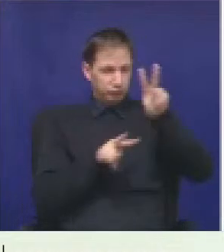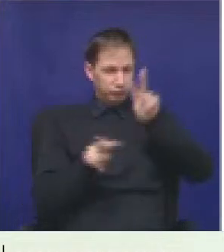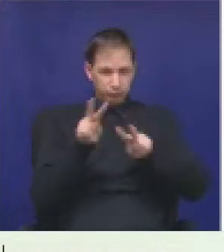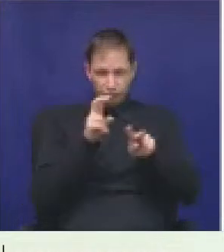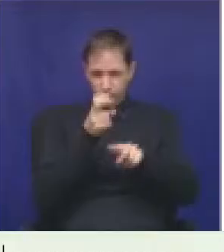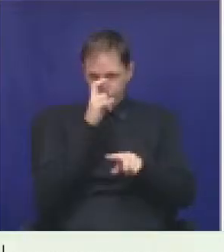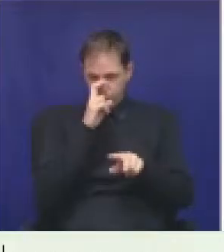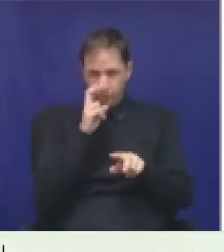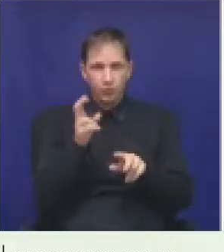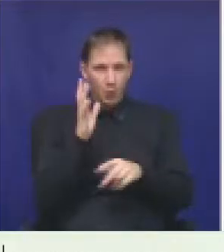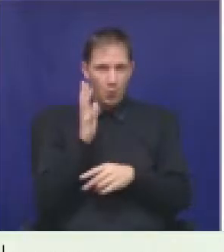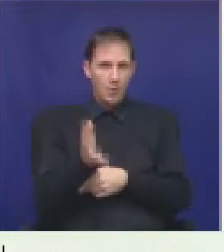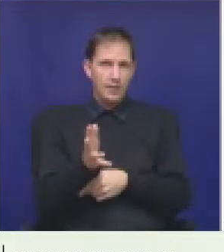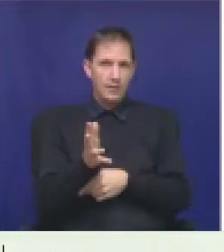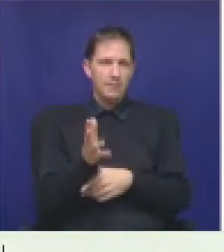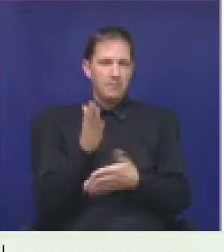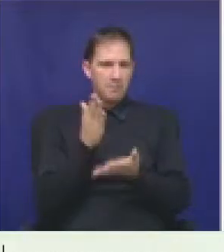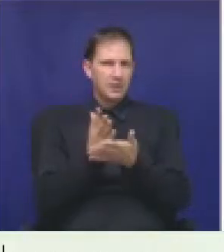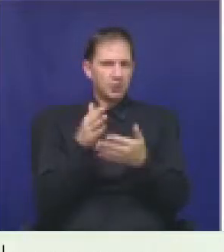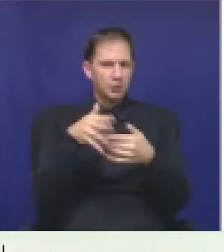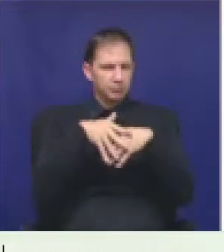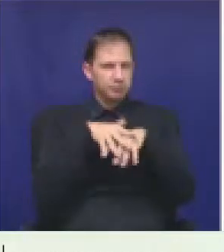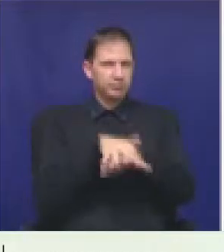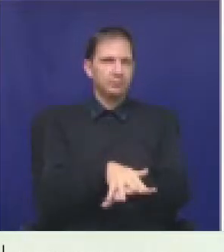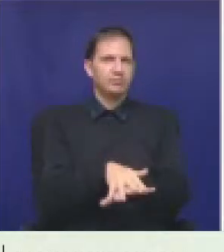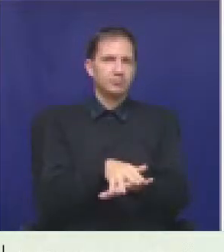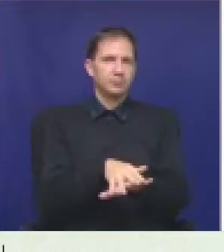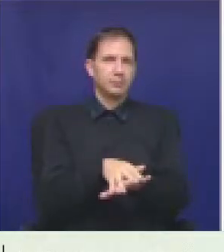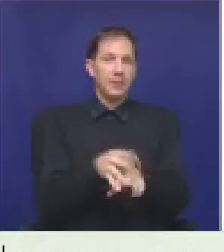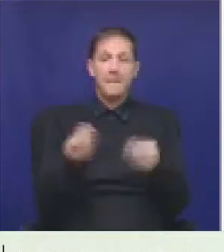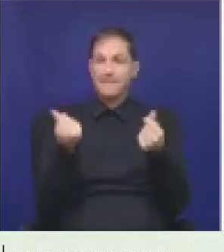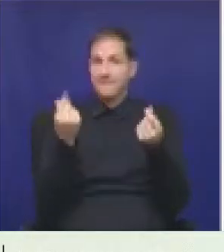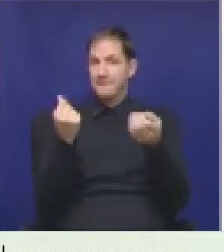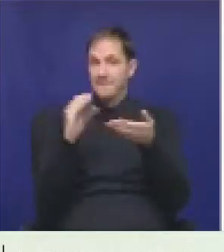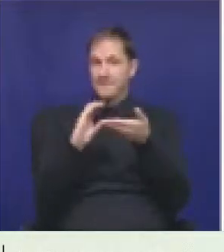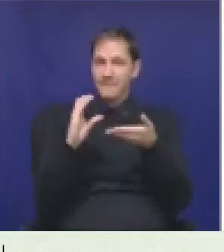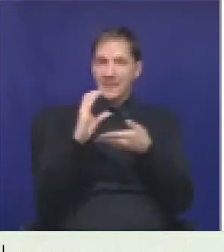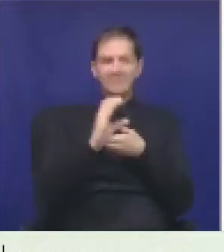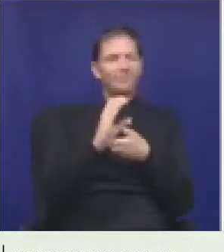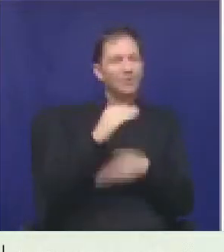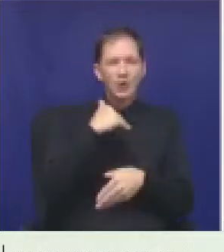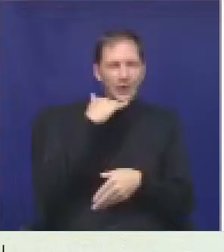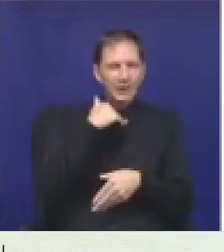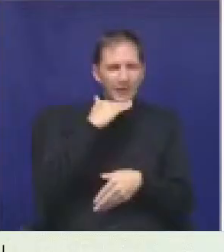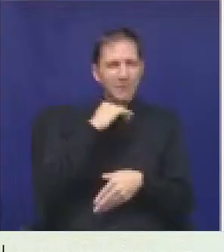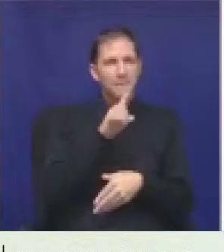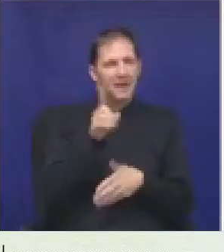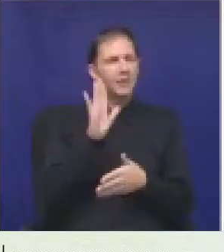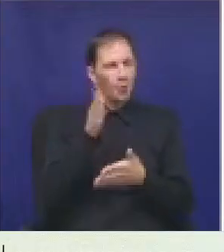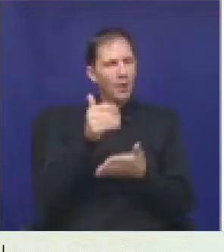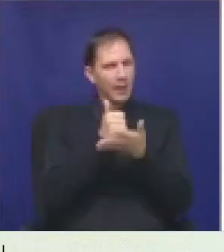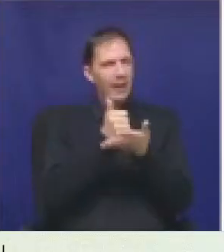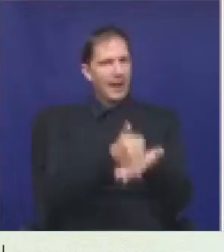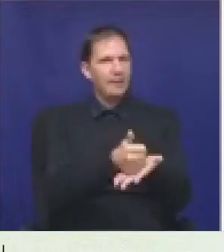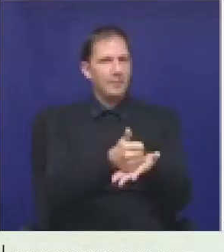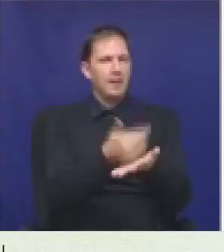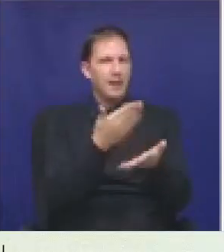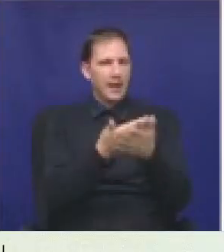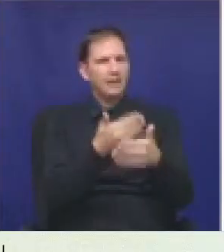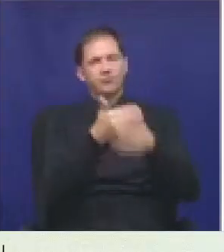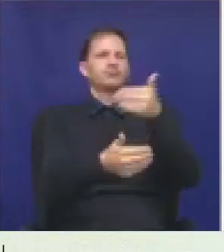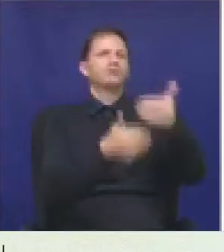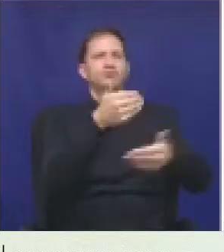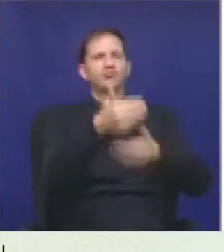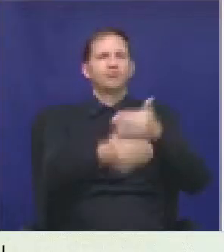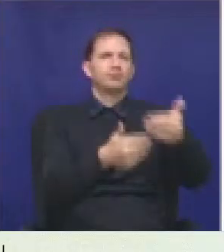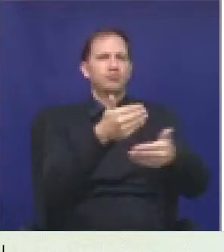of the strategic and annual plans. The allocated budget, though not enough, will enhance the capacity and capabilities of Stats SA.